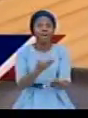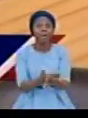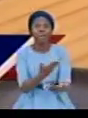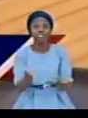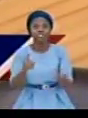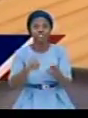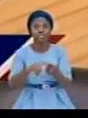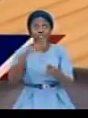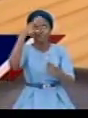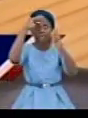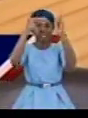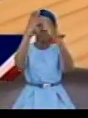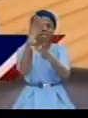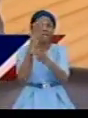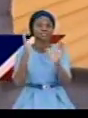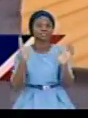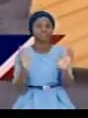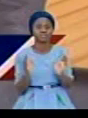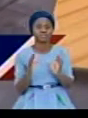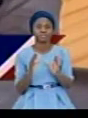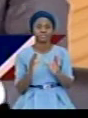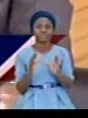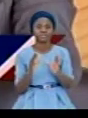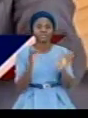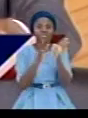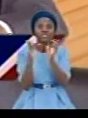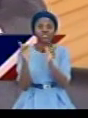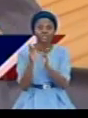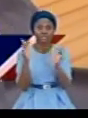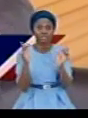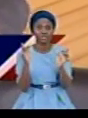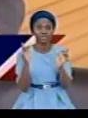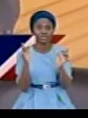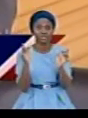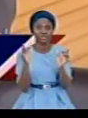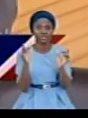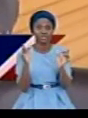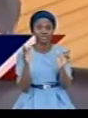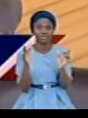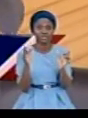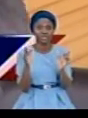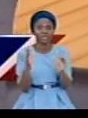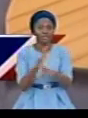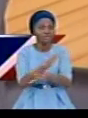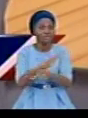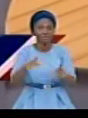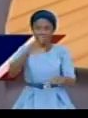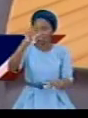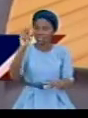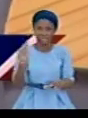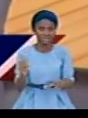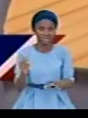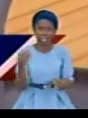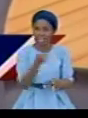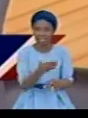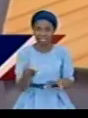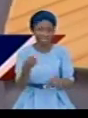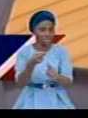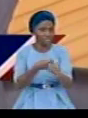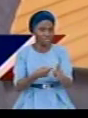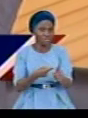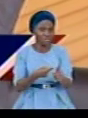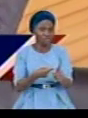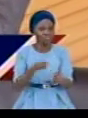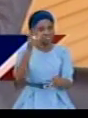his hand. Jesus did not need anything from Satan. The Father had